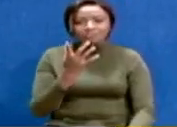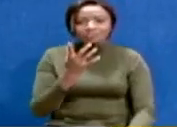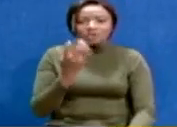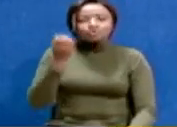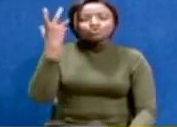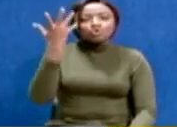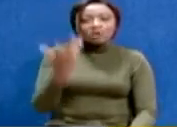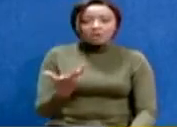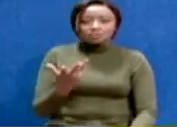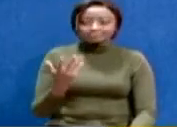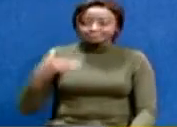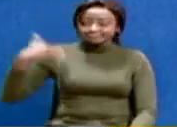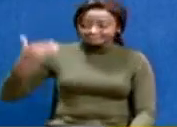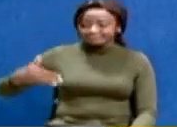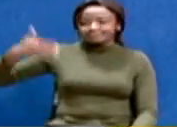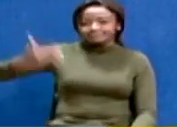we record every day.